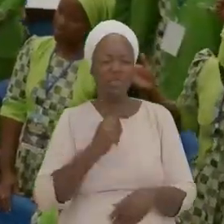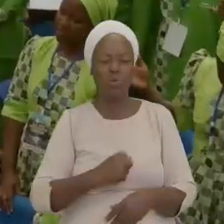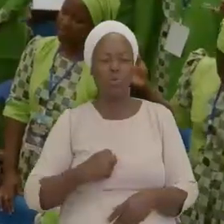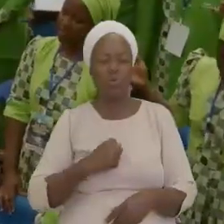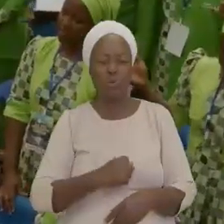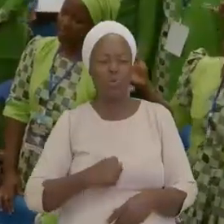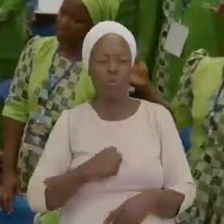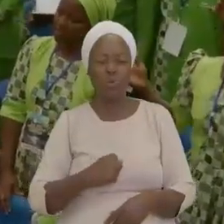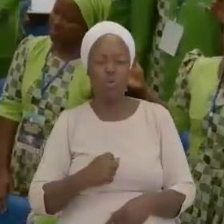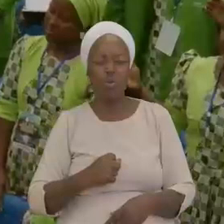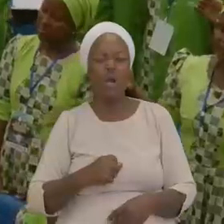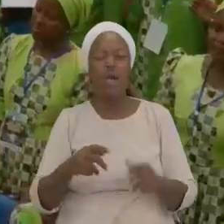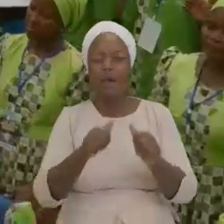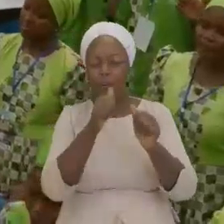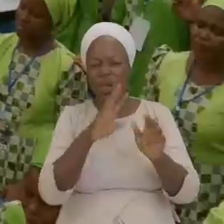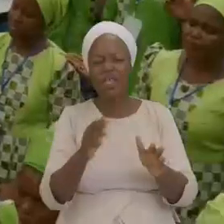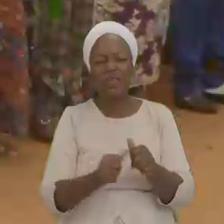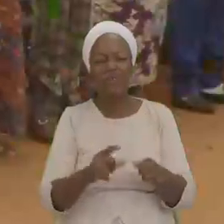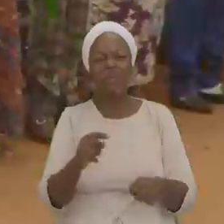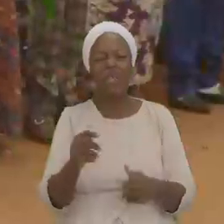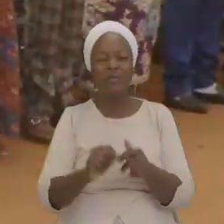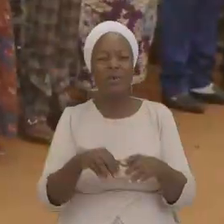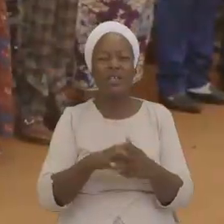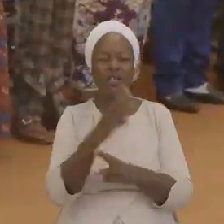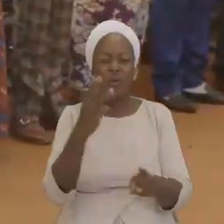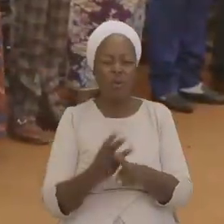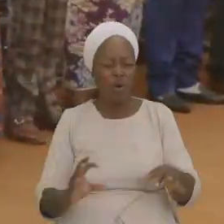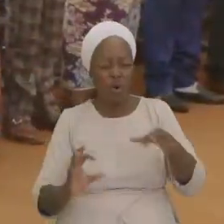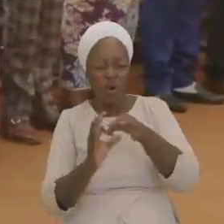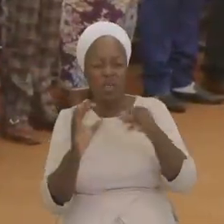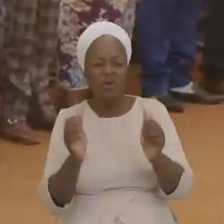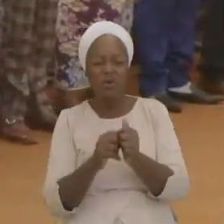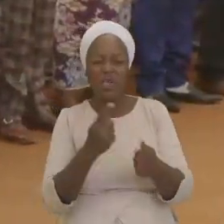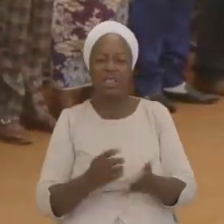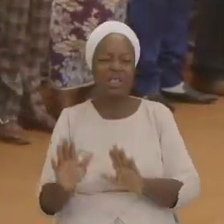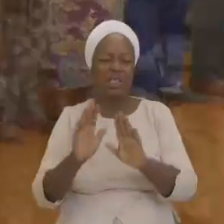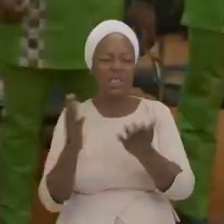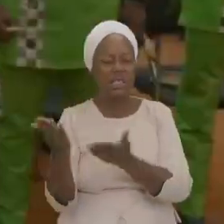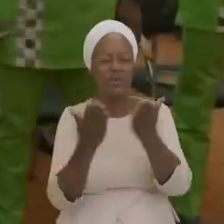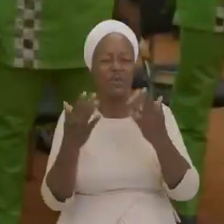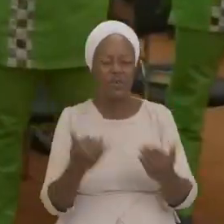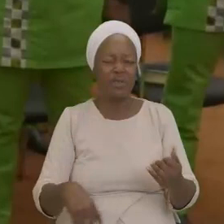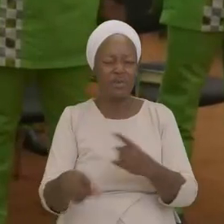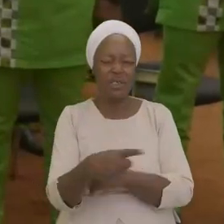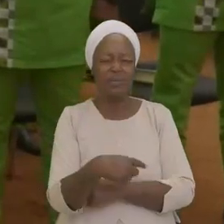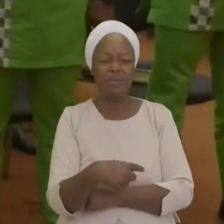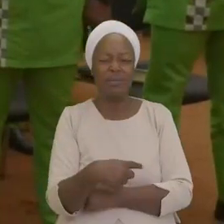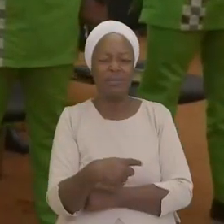Bless everyone all over the world connected with the service today.